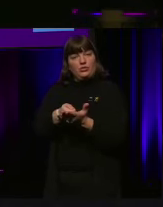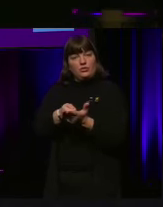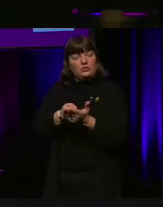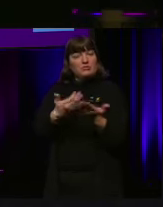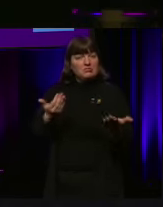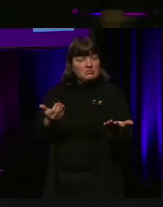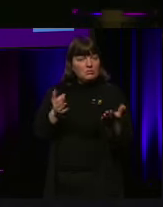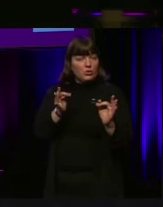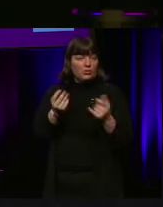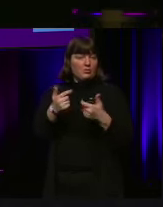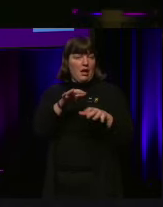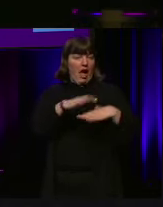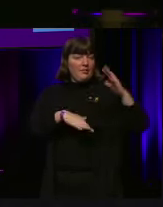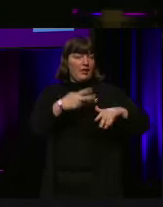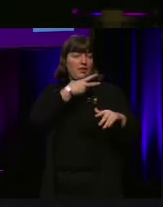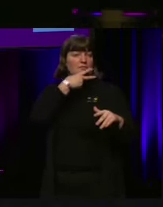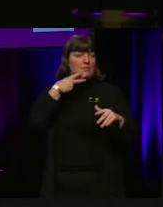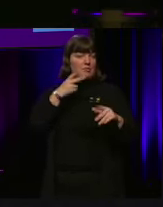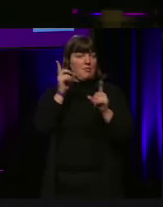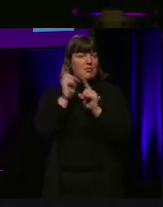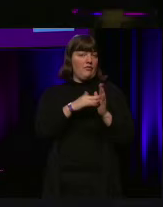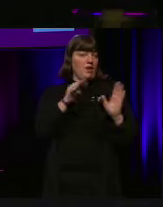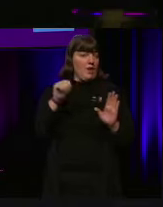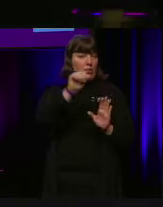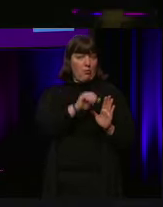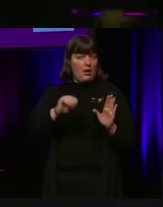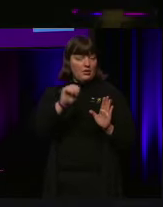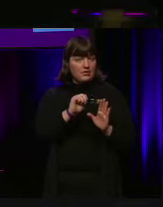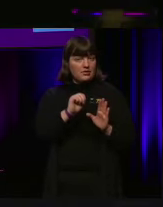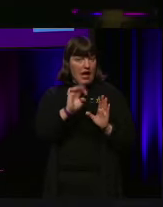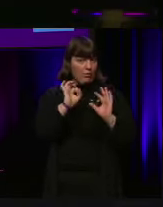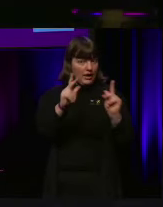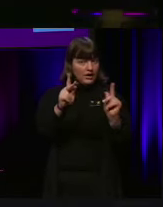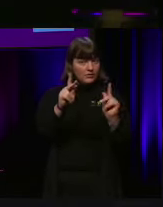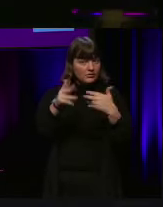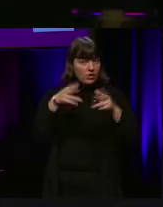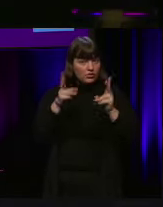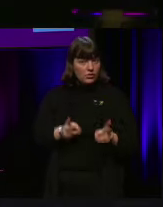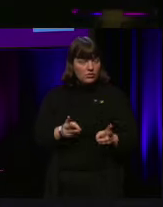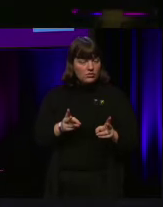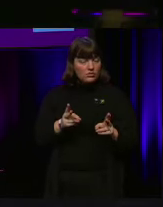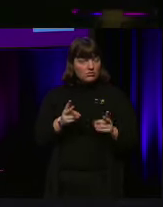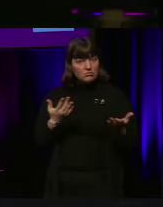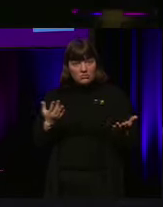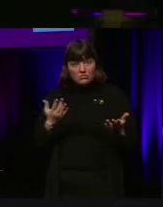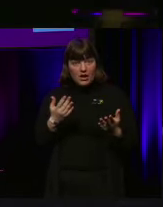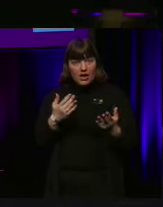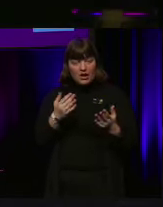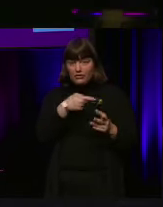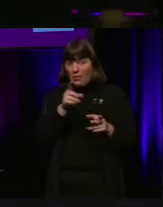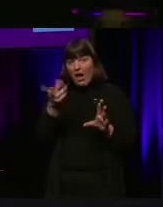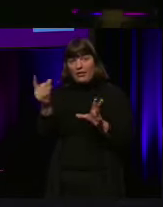of the Jewish people from Europe. Would that have been okay? Would that have been